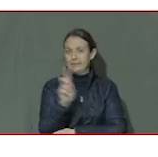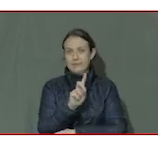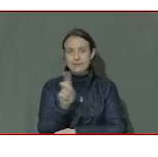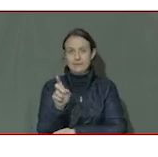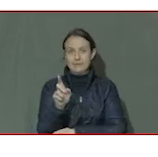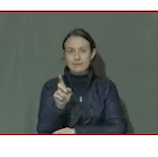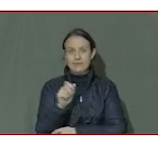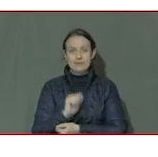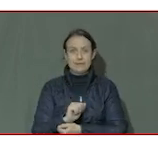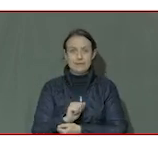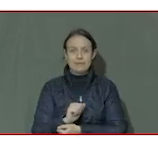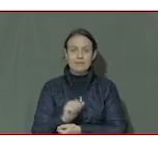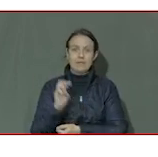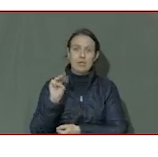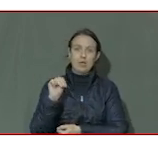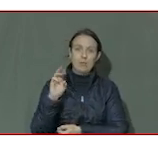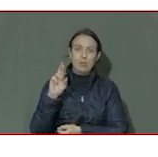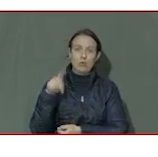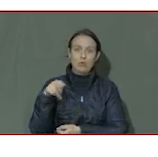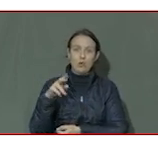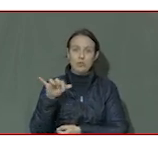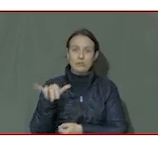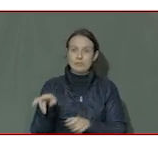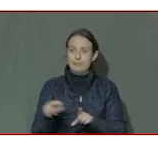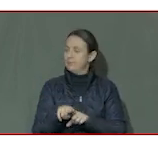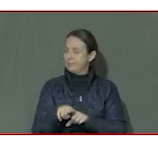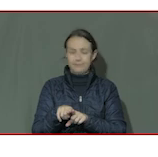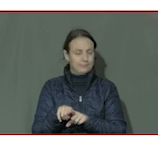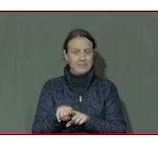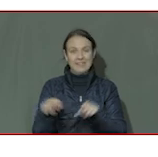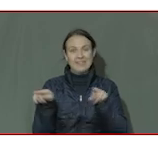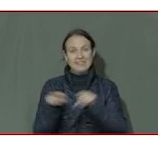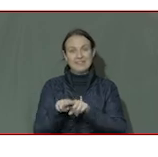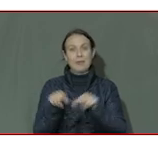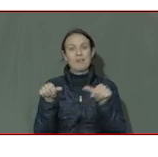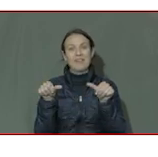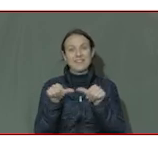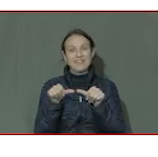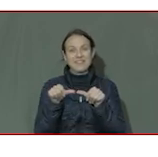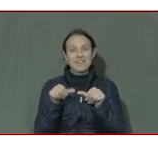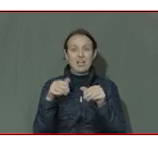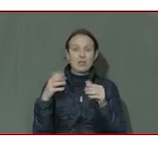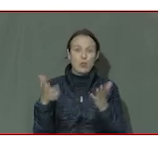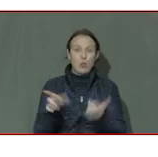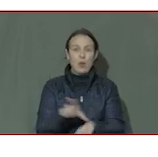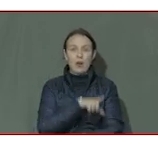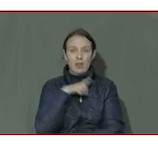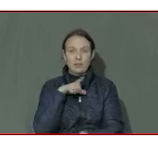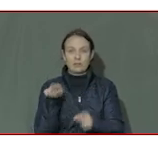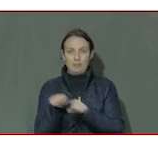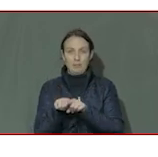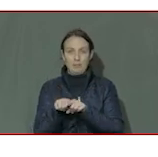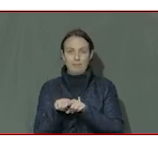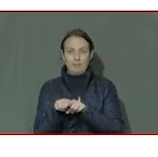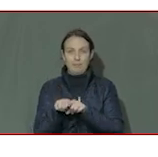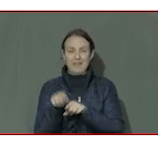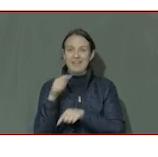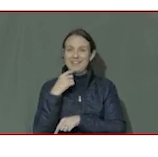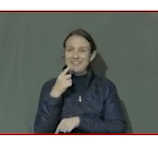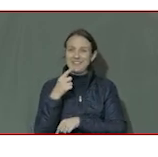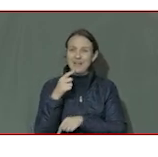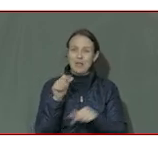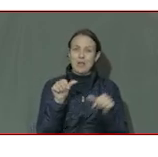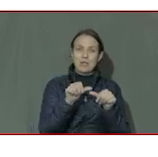not the same morphology. They have the same size or length. Don't say same size, number